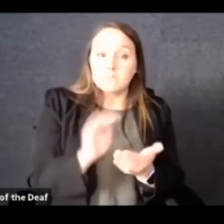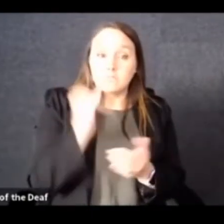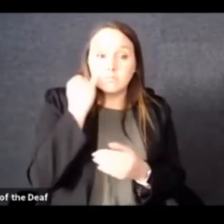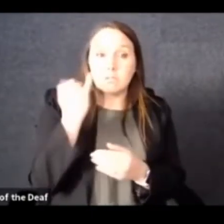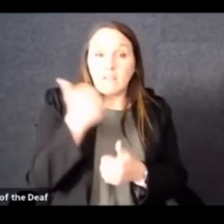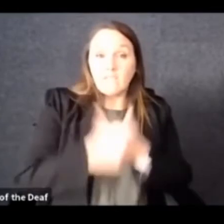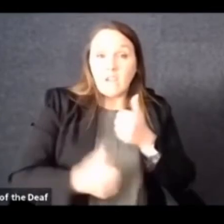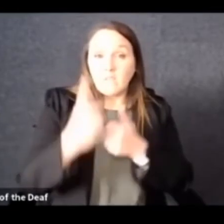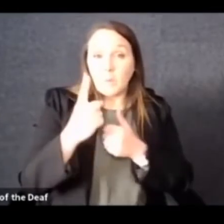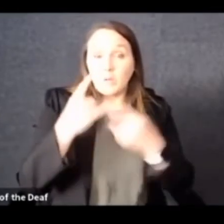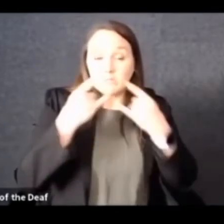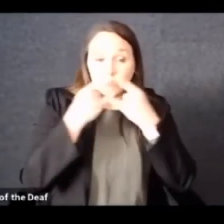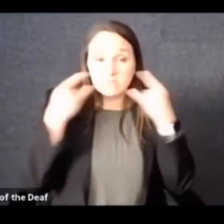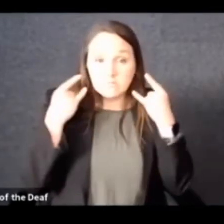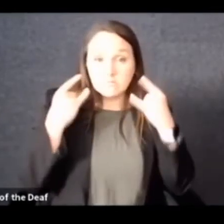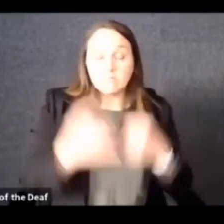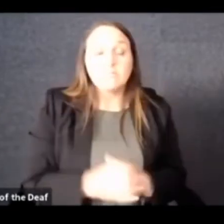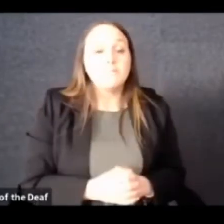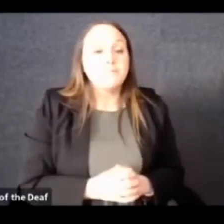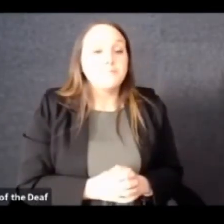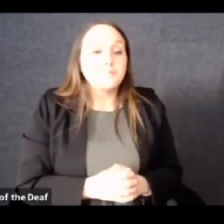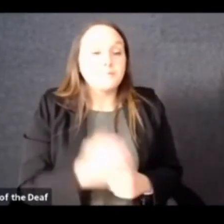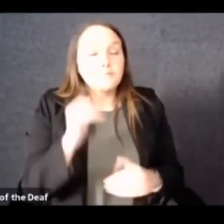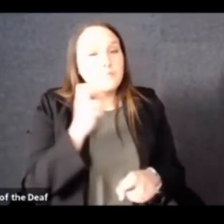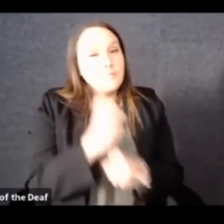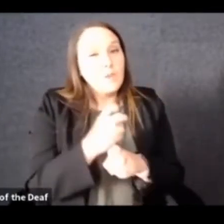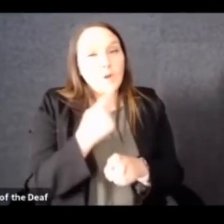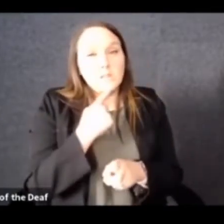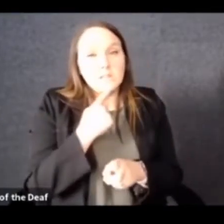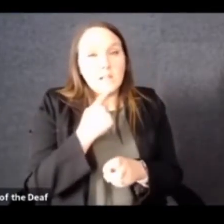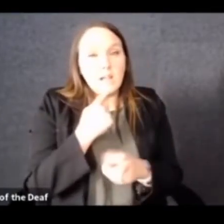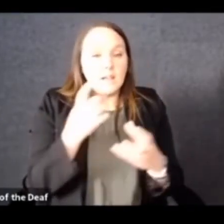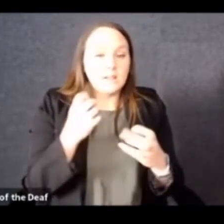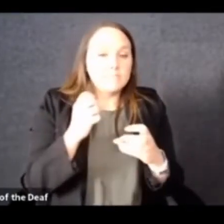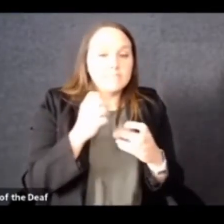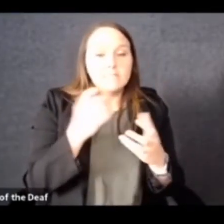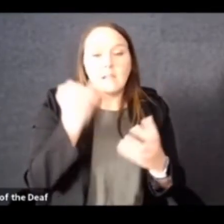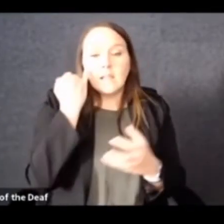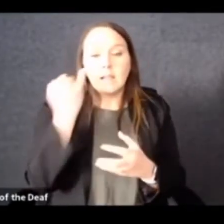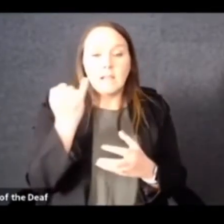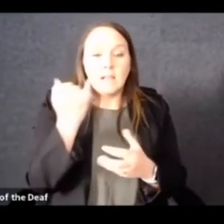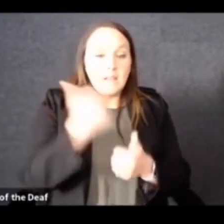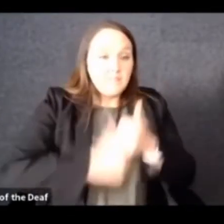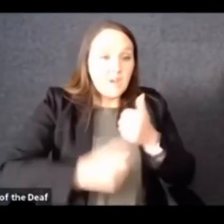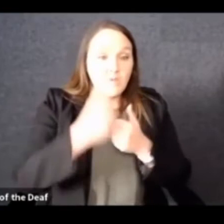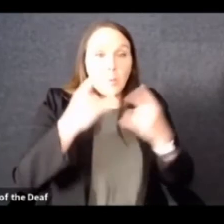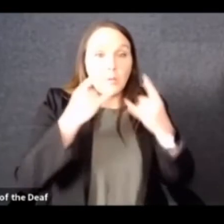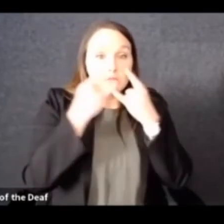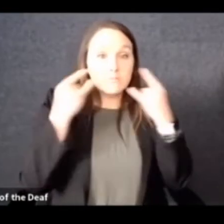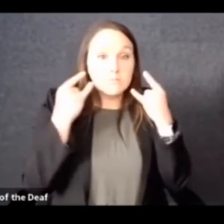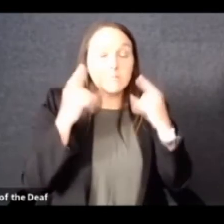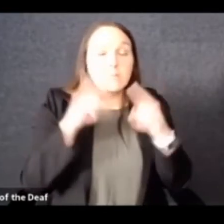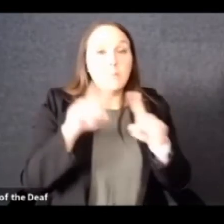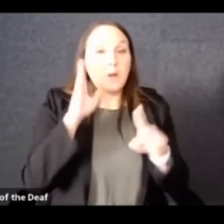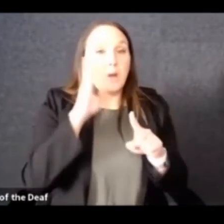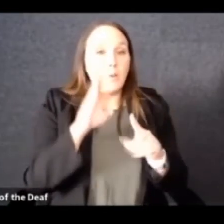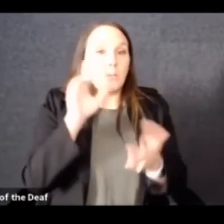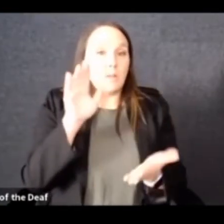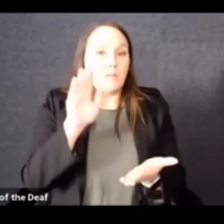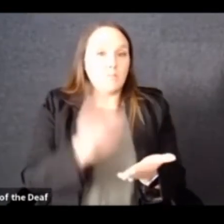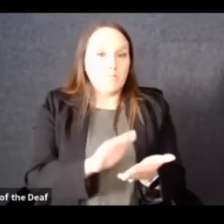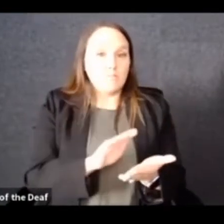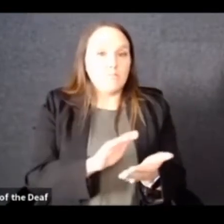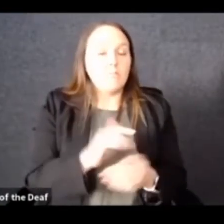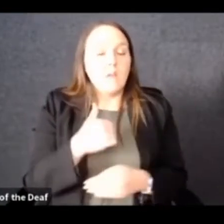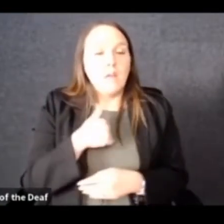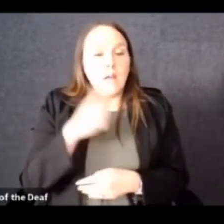a mask? So it's hard to say how it would be affected if everybody wore a mask, but it would be lower.